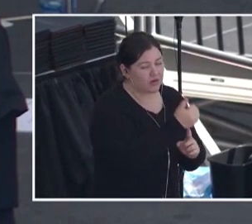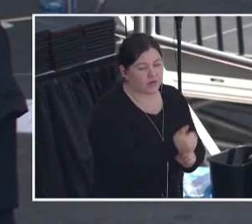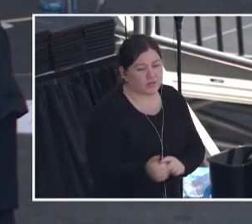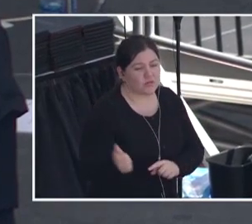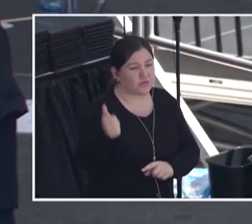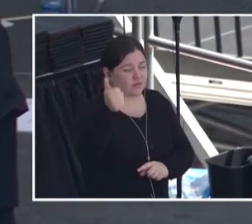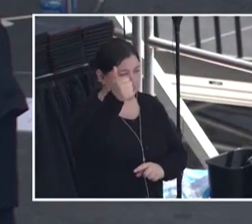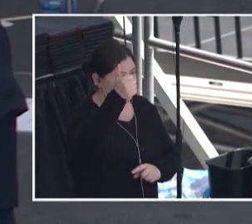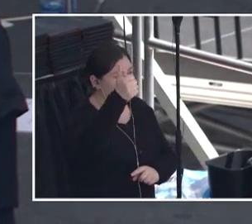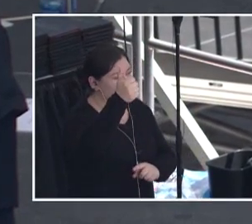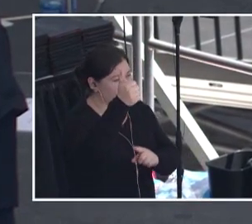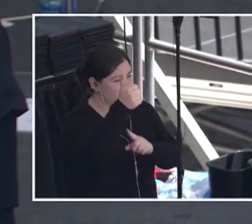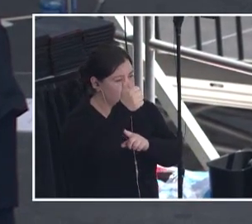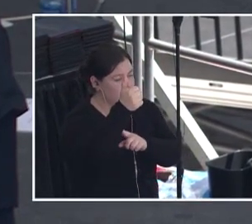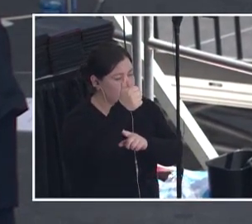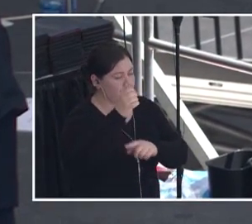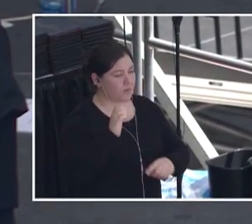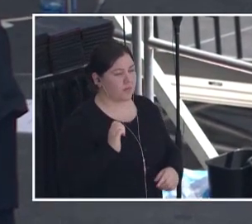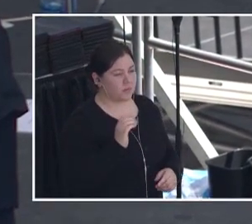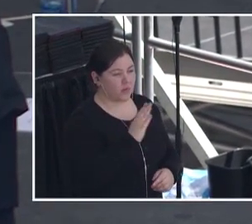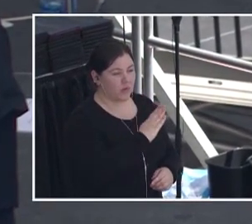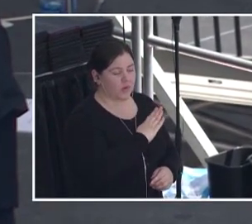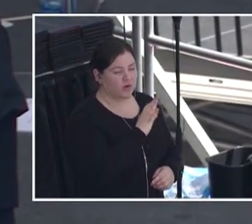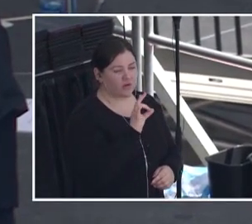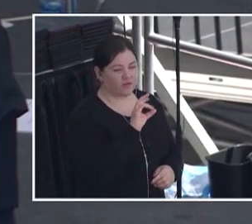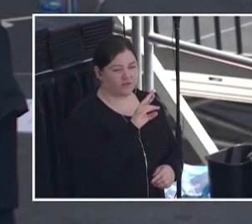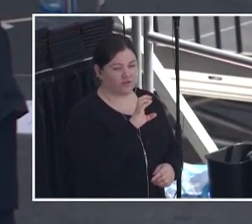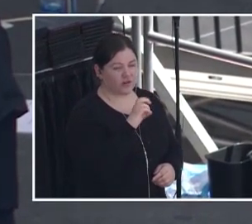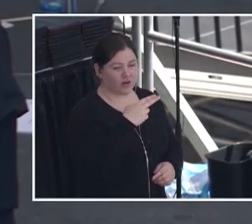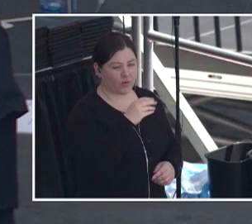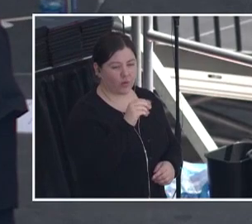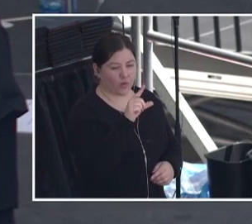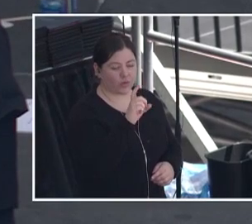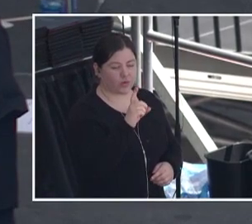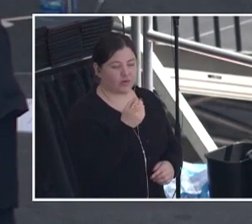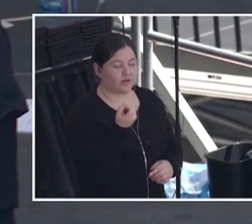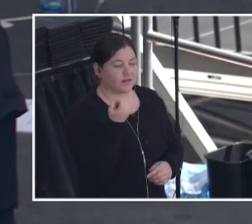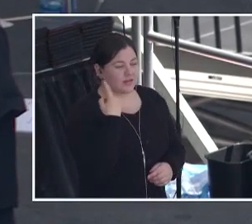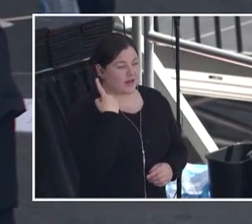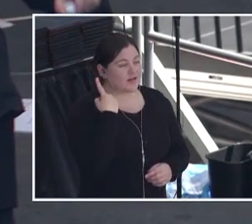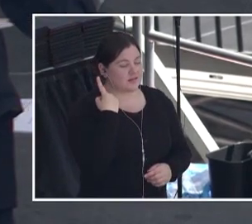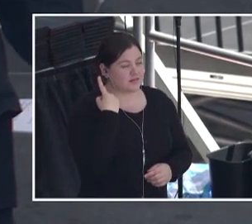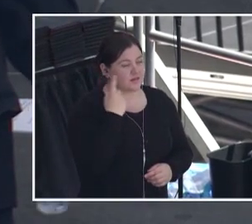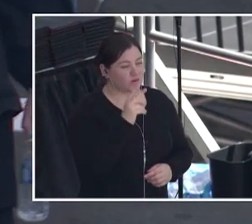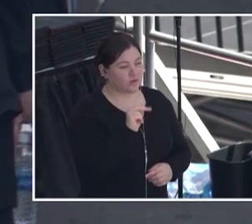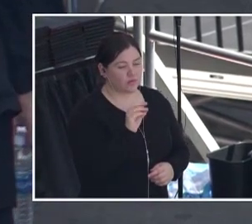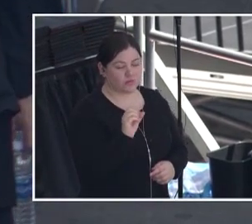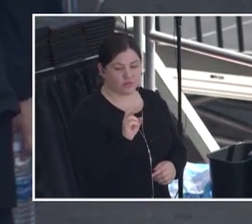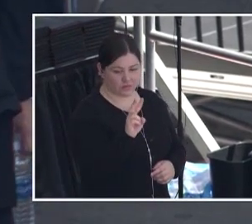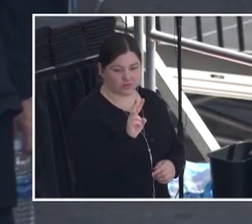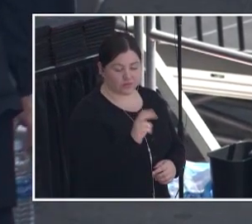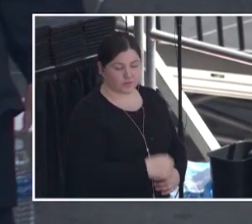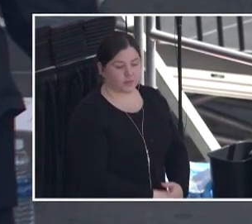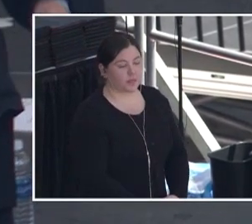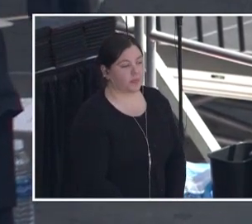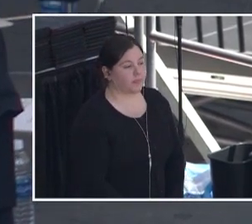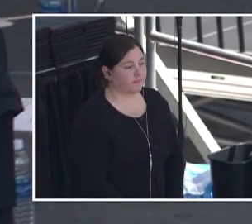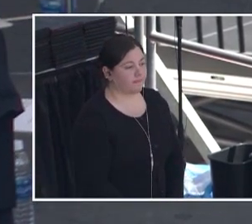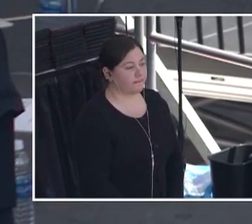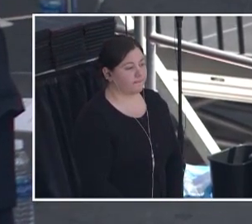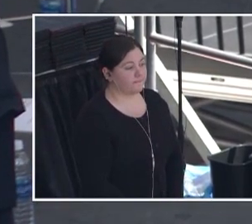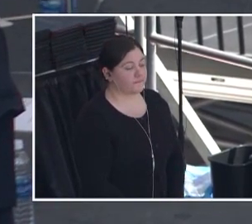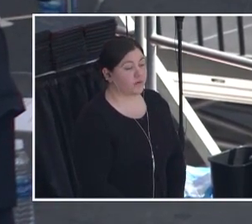of Chosen Freeholders last November. In her time as